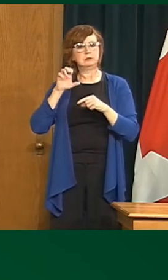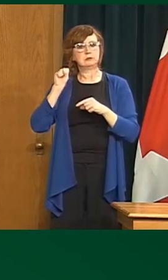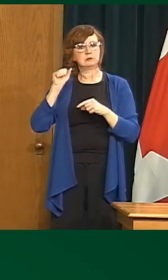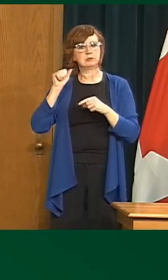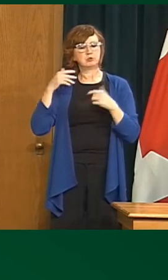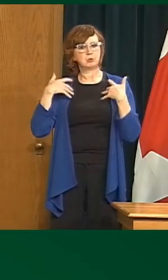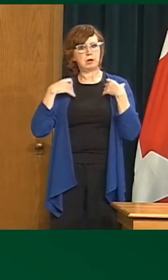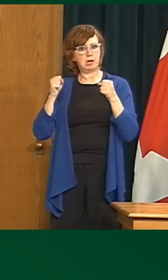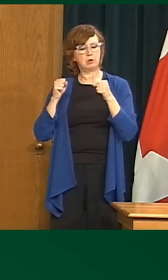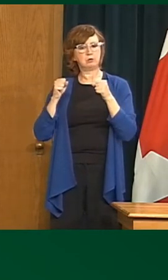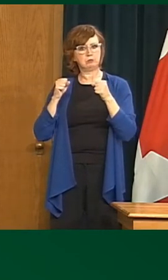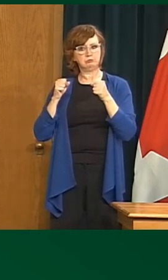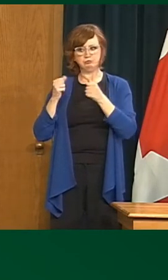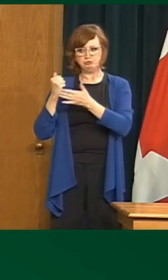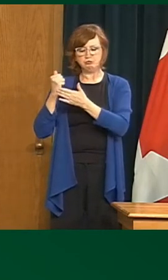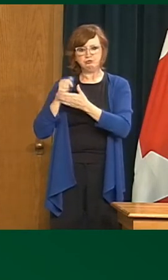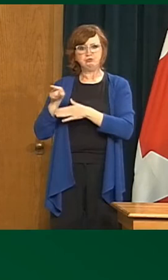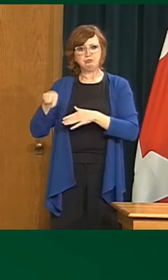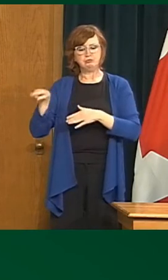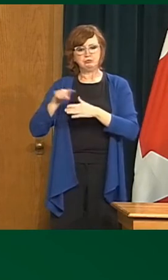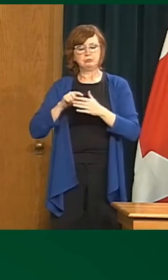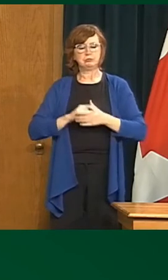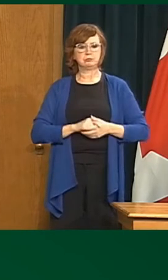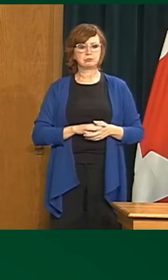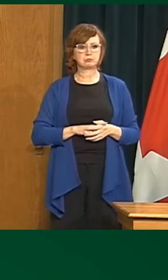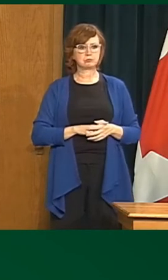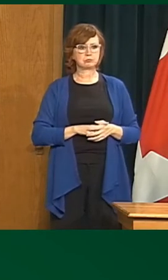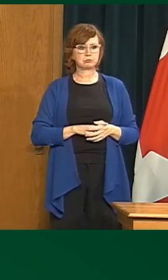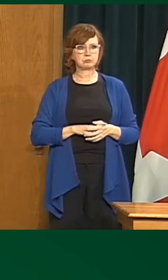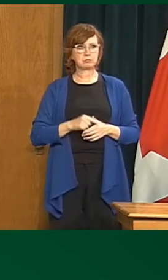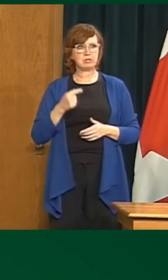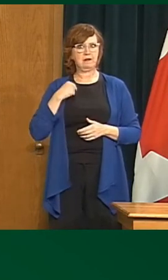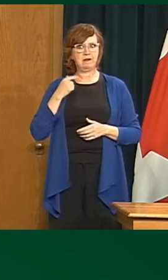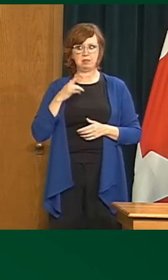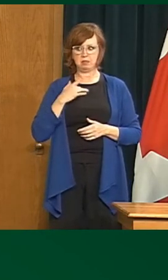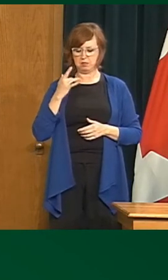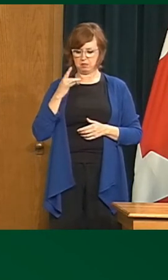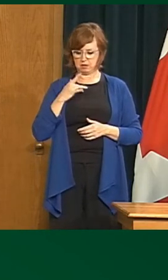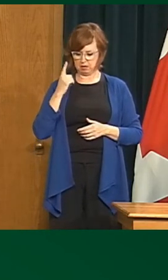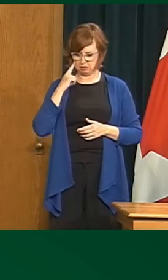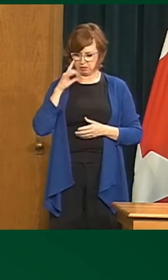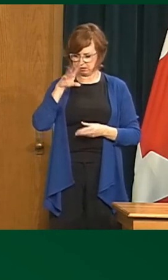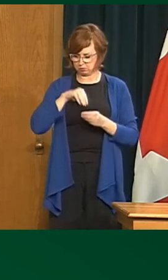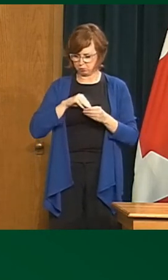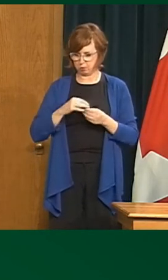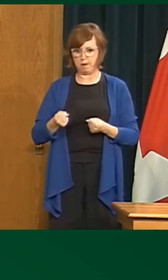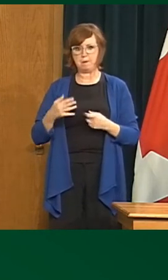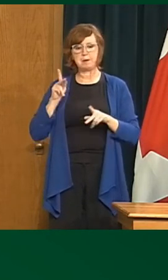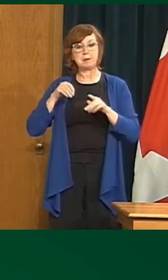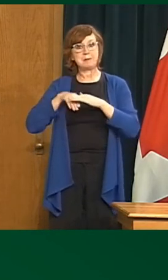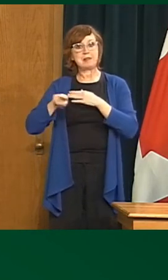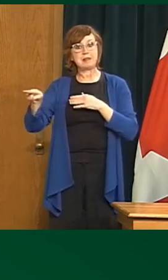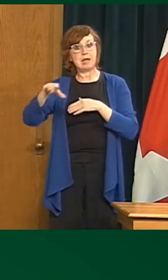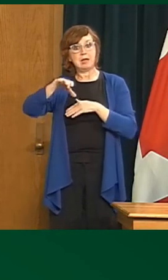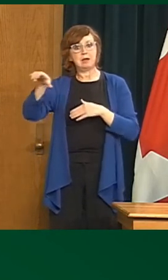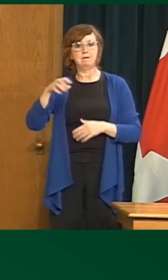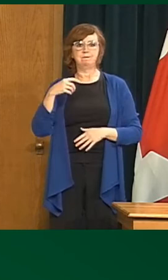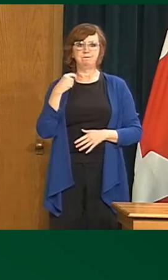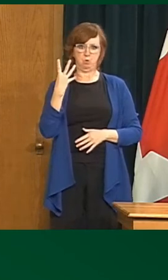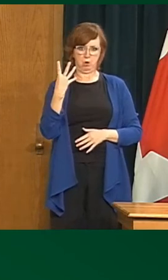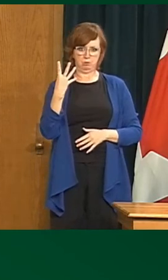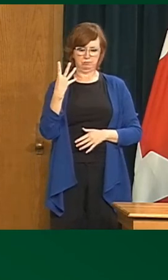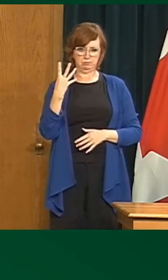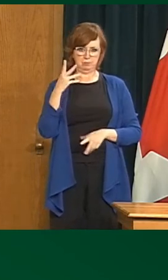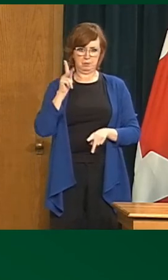And at this point in time, I understand there's been a grand total of four that has come and gone. I believe there is